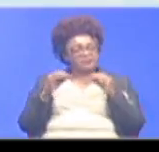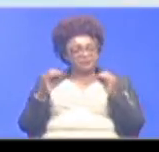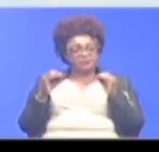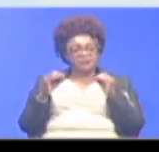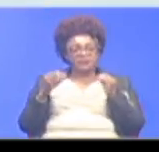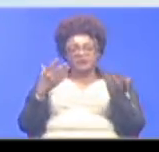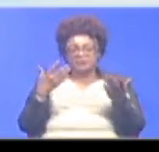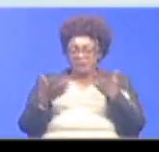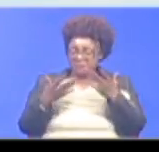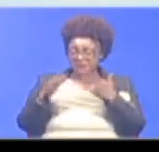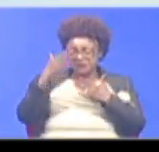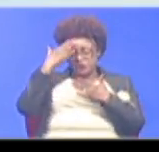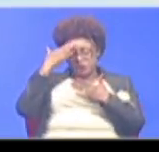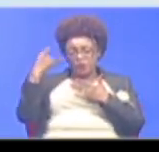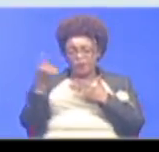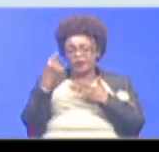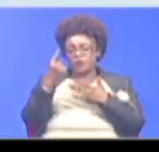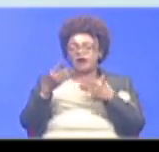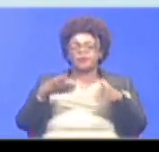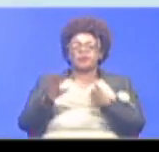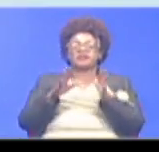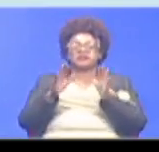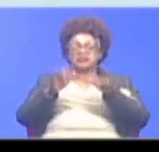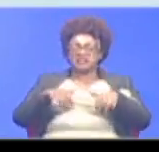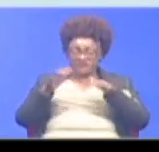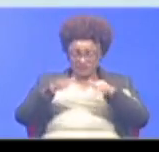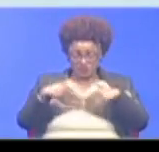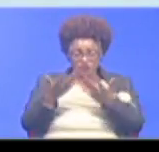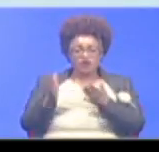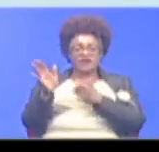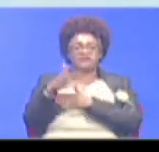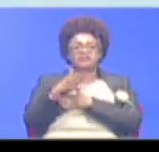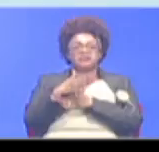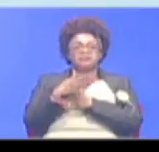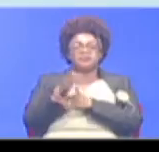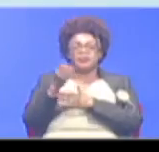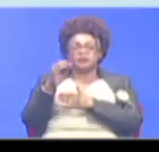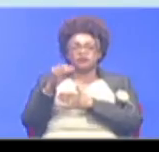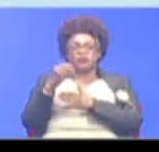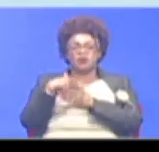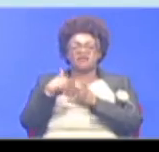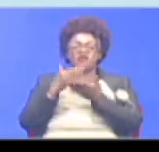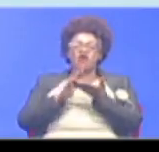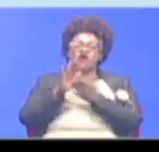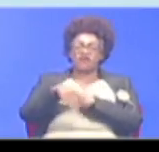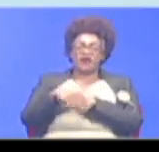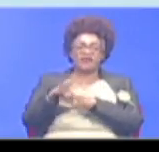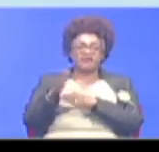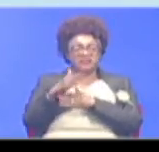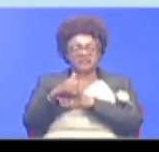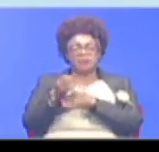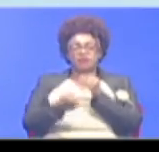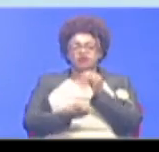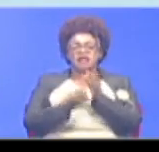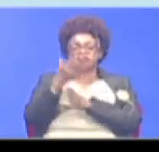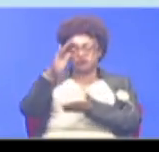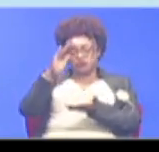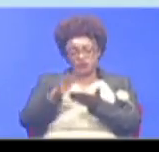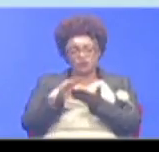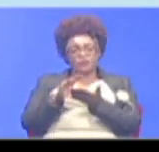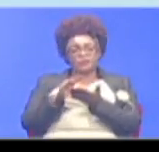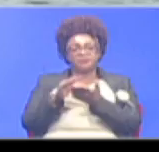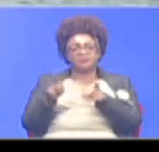of cultivation and fishing. So we have overfishing. So nowadays the production of fish is low. So overpopulation